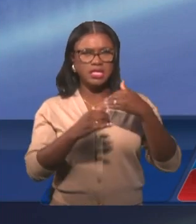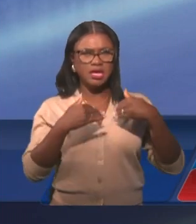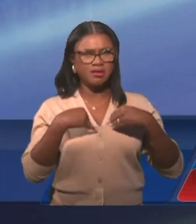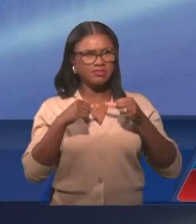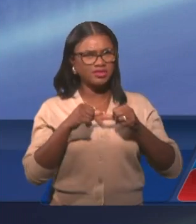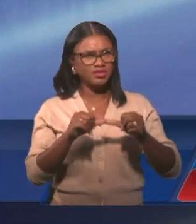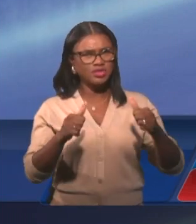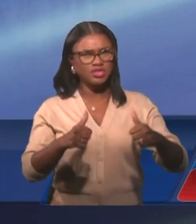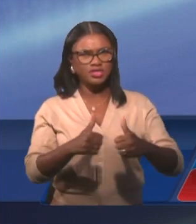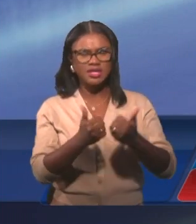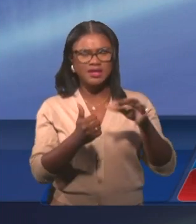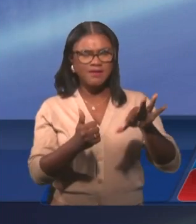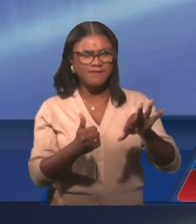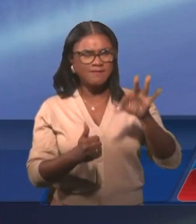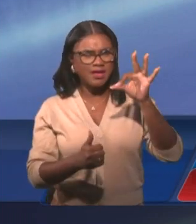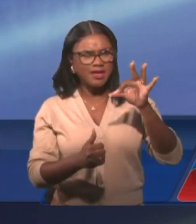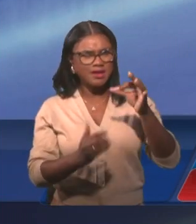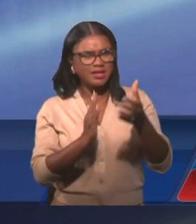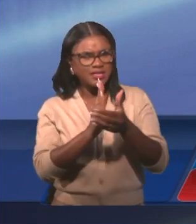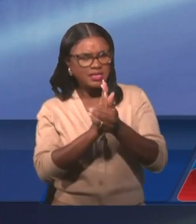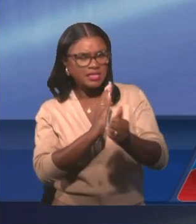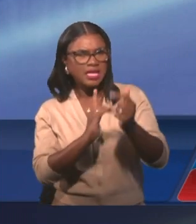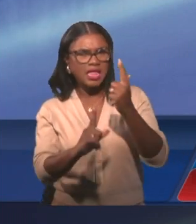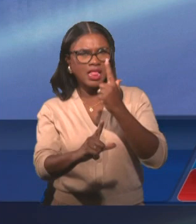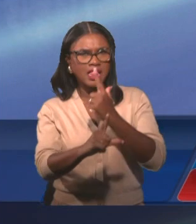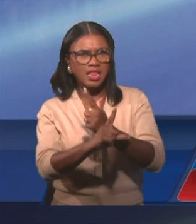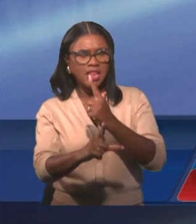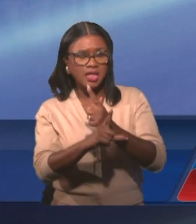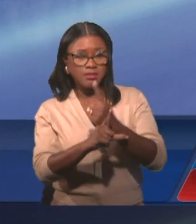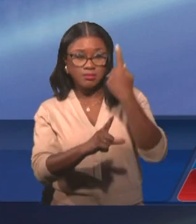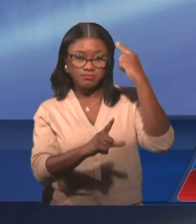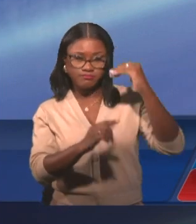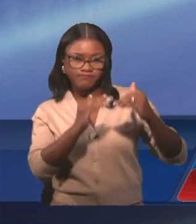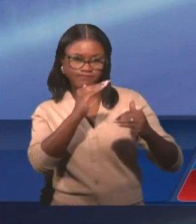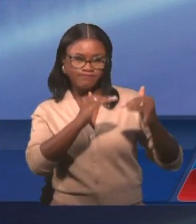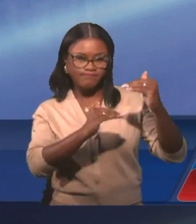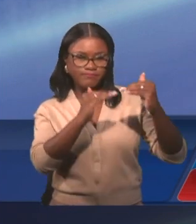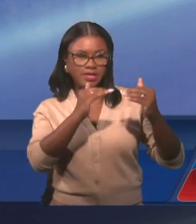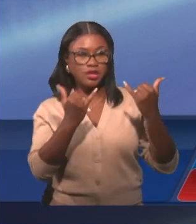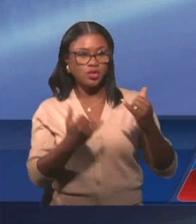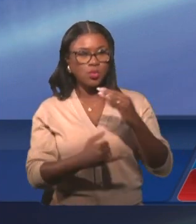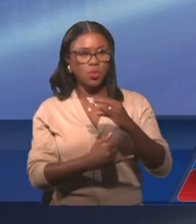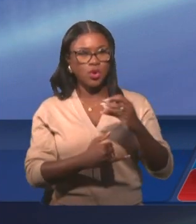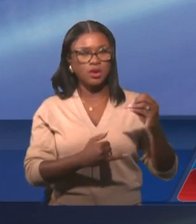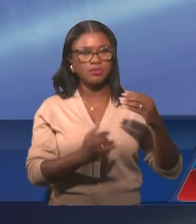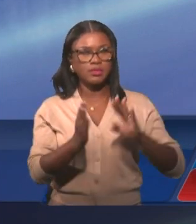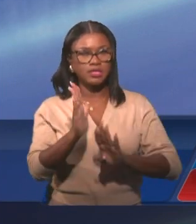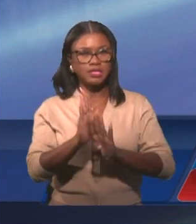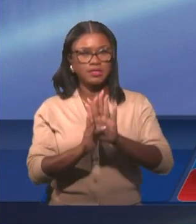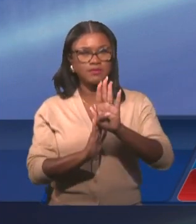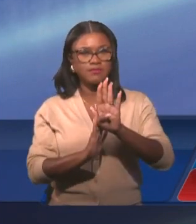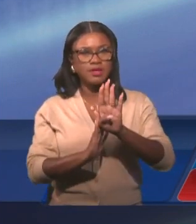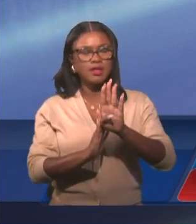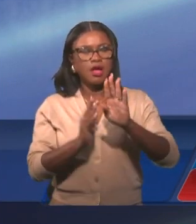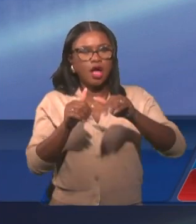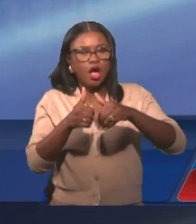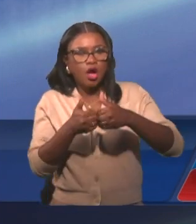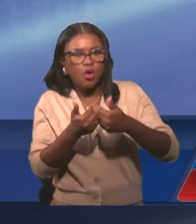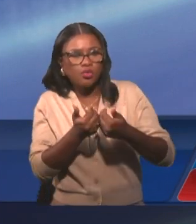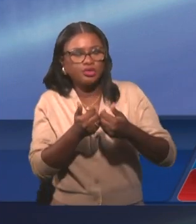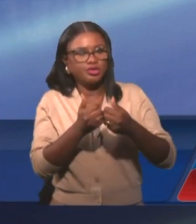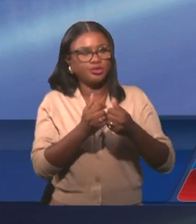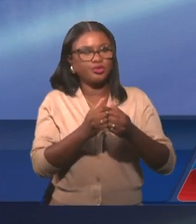of finding highly skilled labor in the construction sector. And the company has developed an internal initiative to combat this